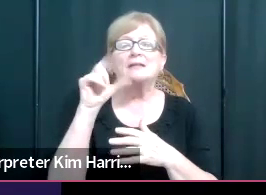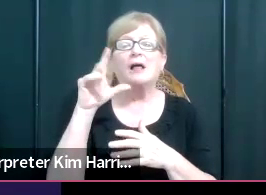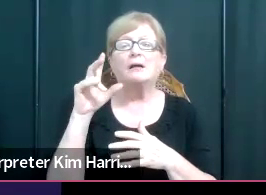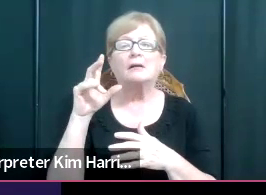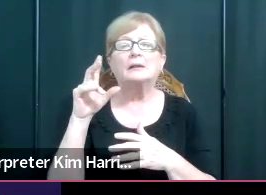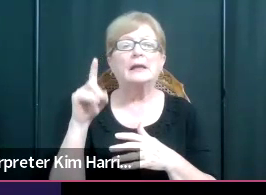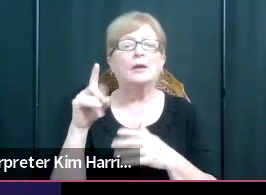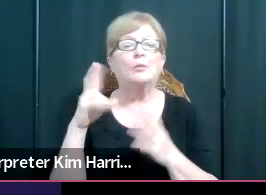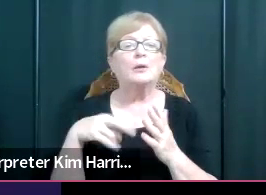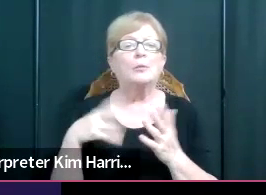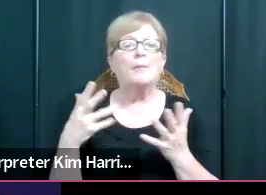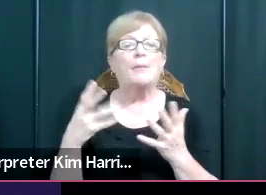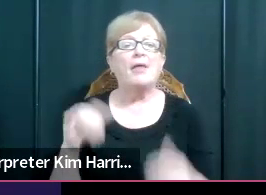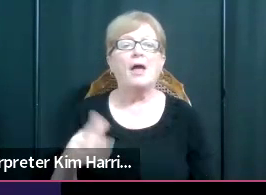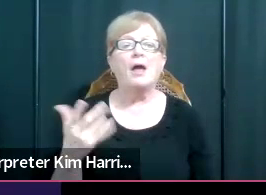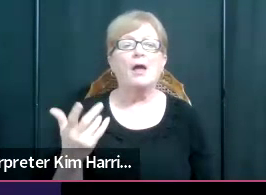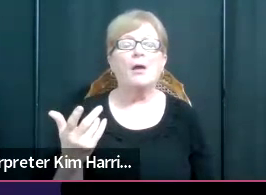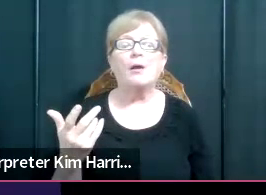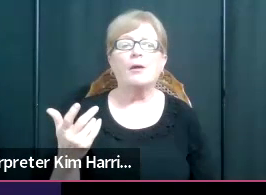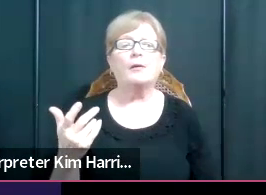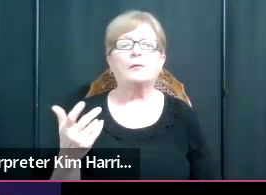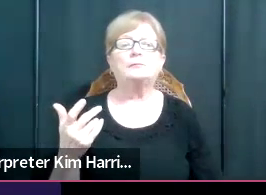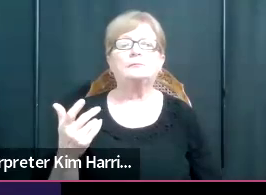Let me see.